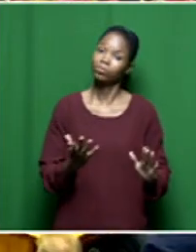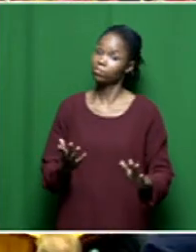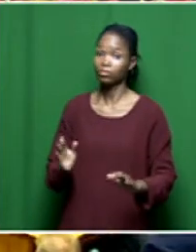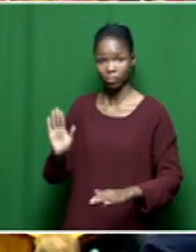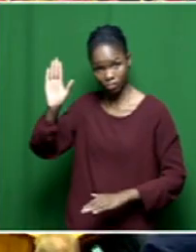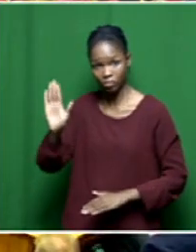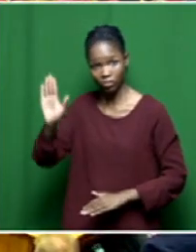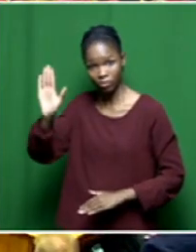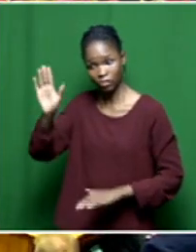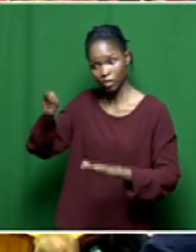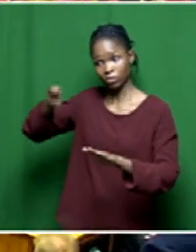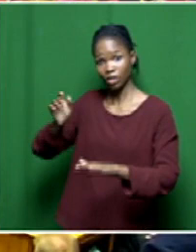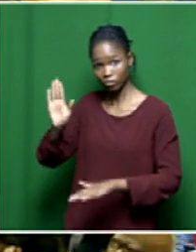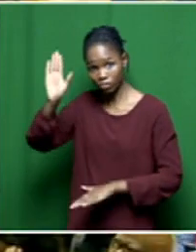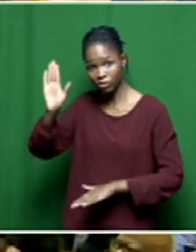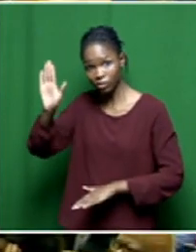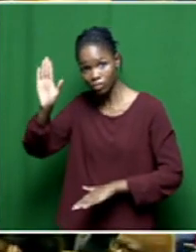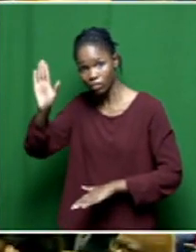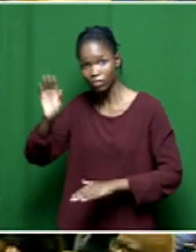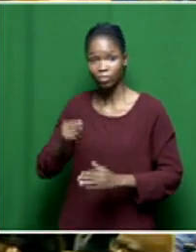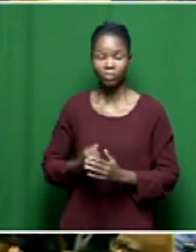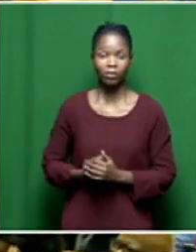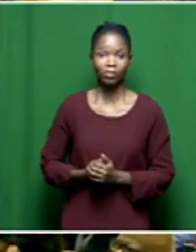On a point of order, Speaker.